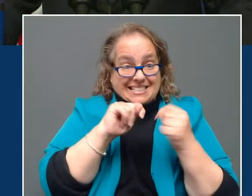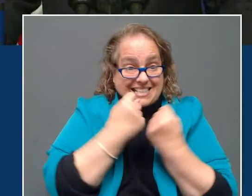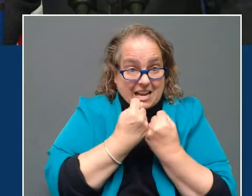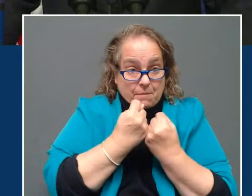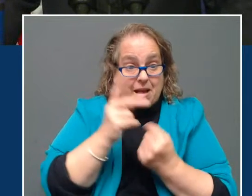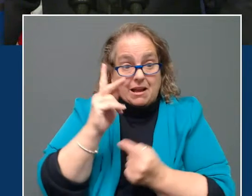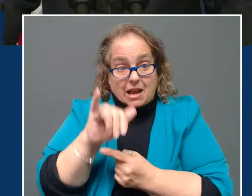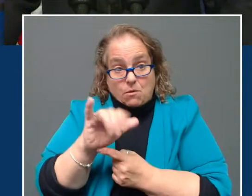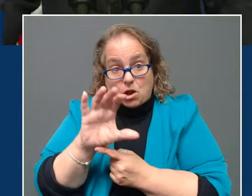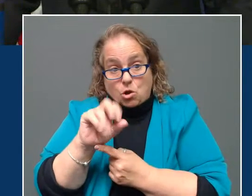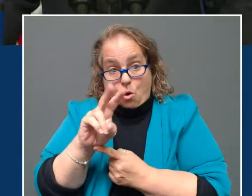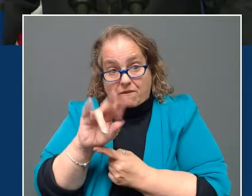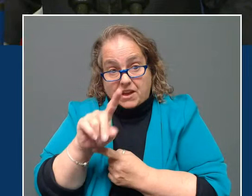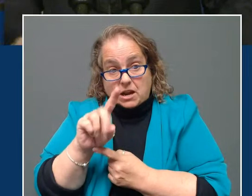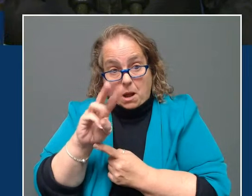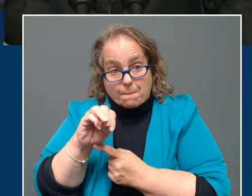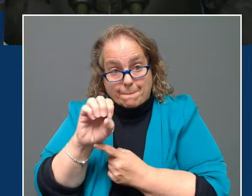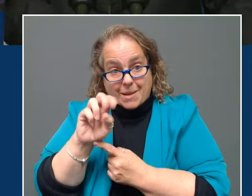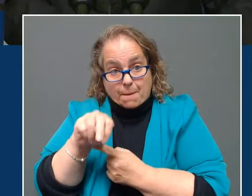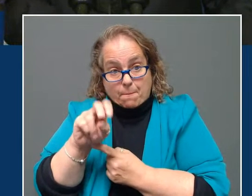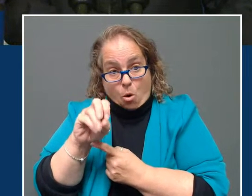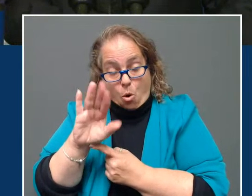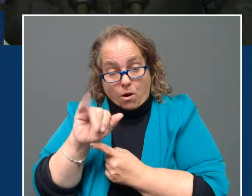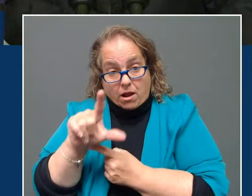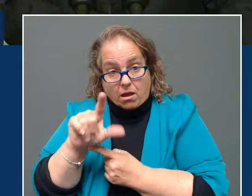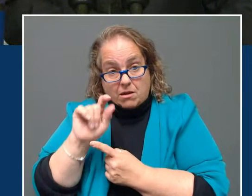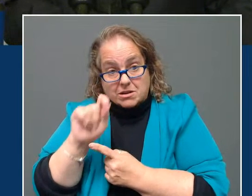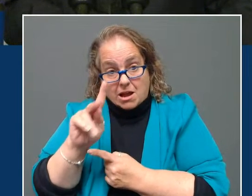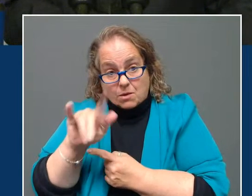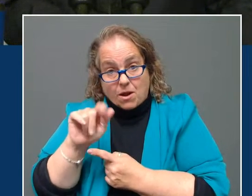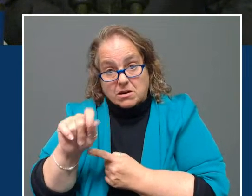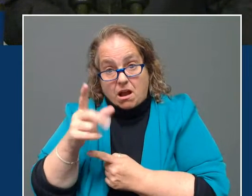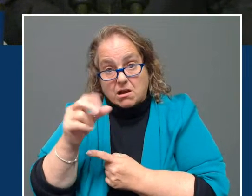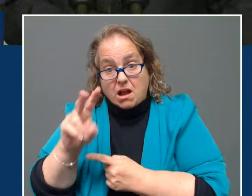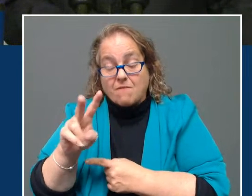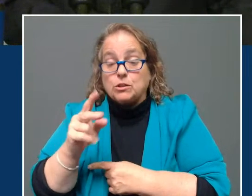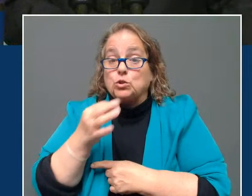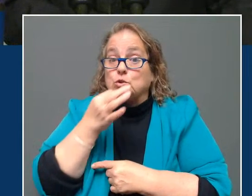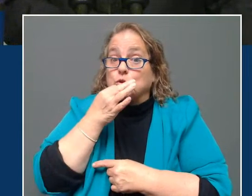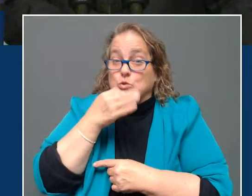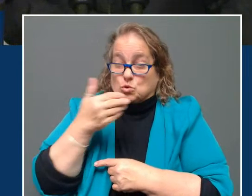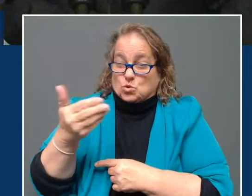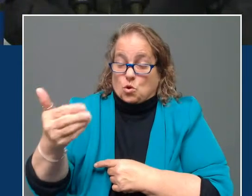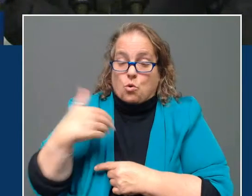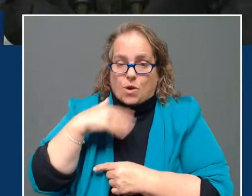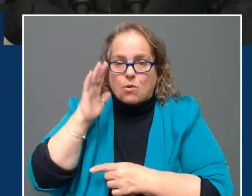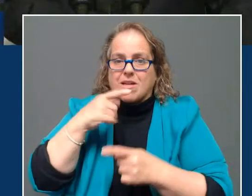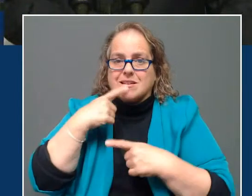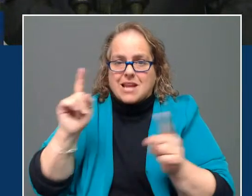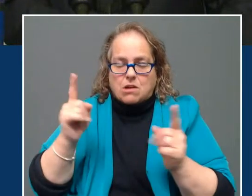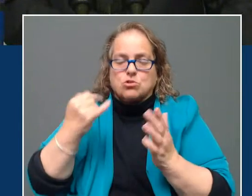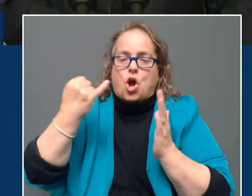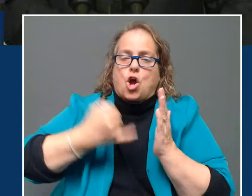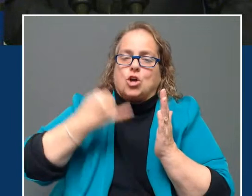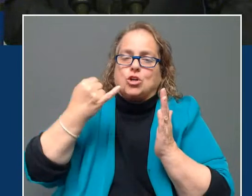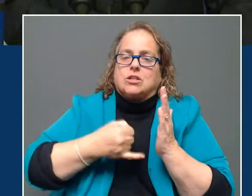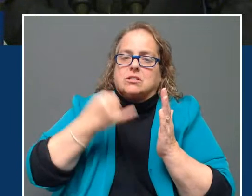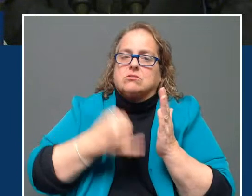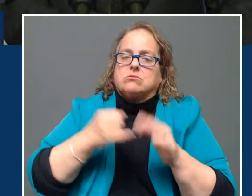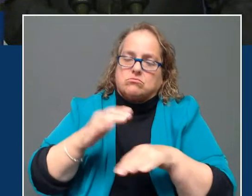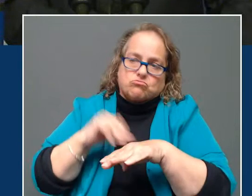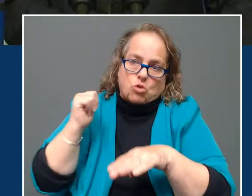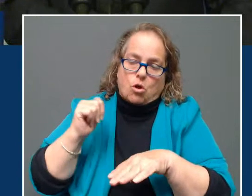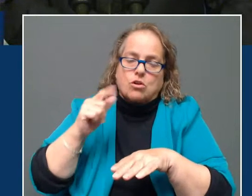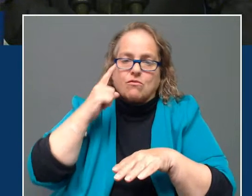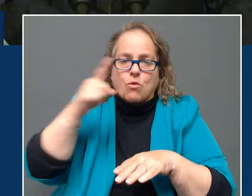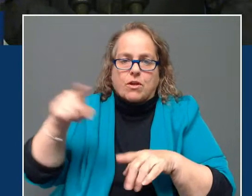teamkycovidmemorial.ky.gov. Soon we will announce an artist call to encourage artists to submit their ideas and proposals for the design of this memorial.